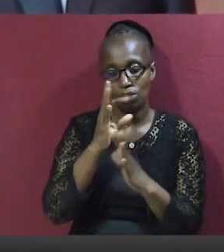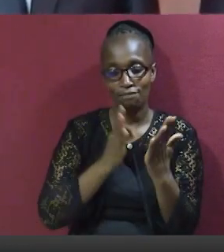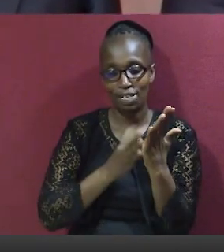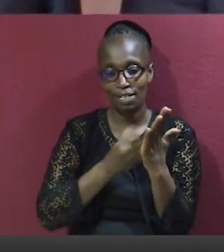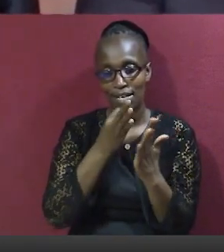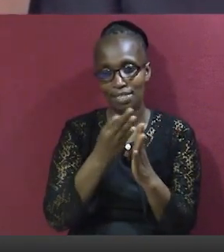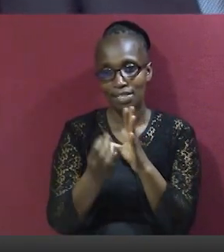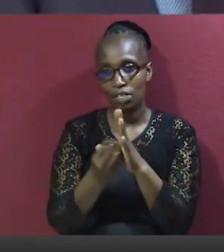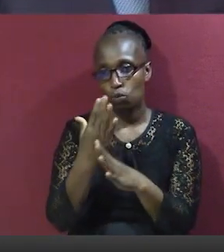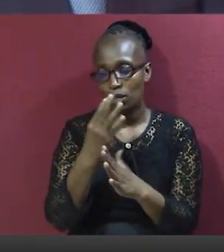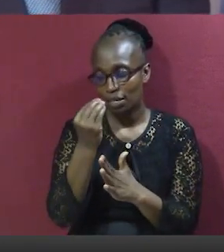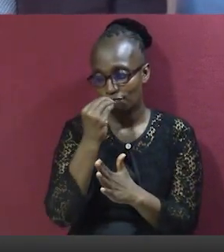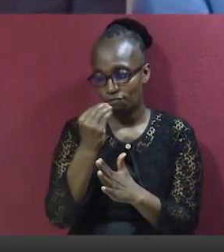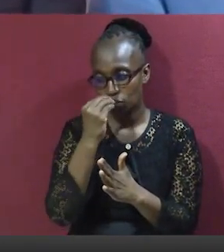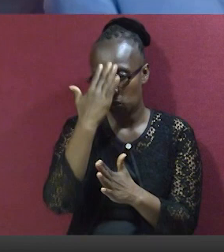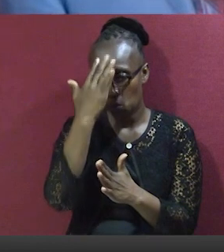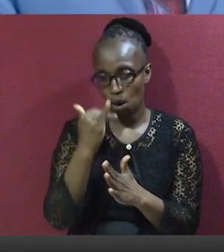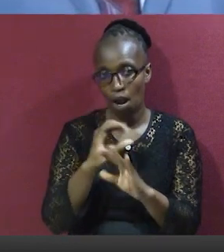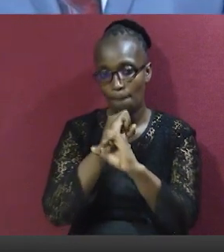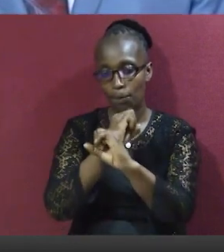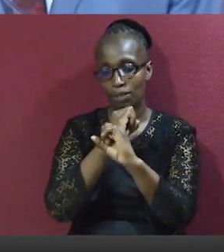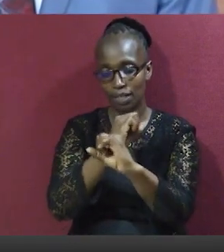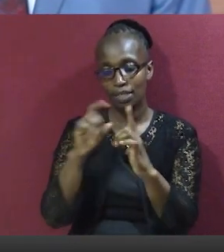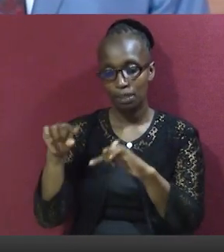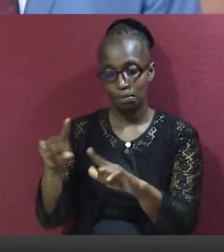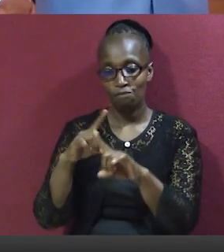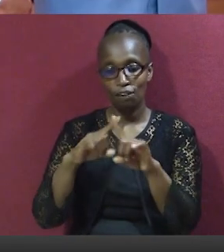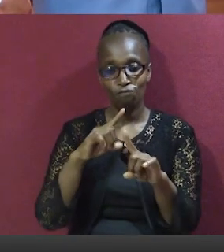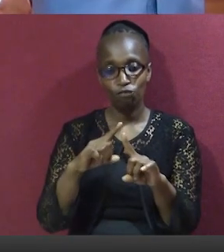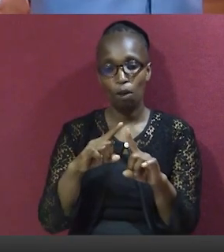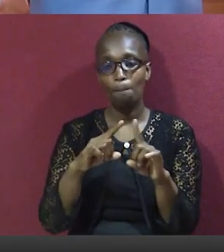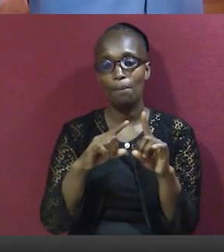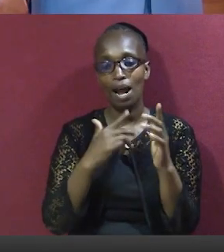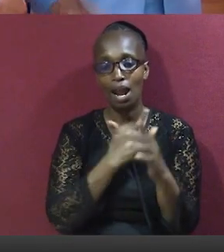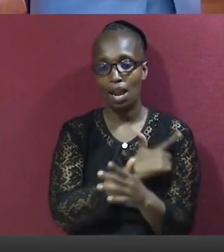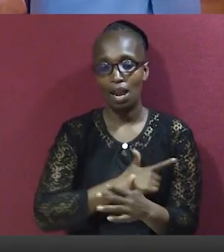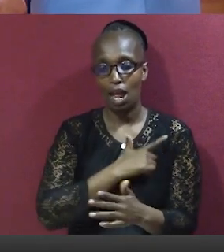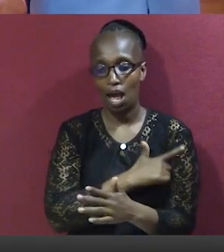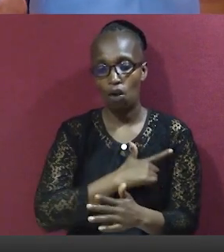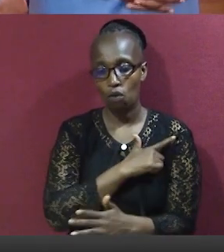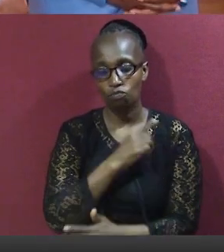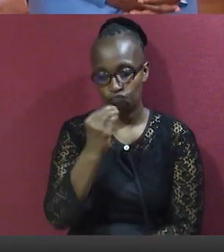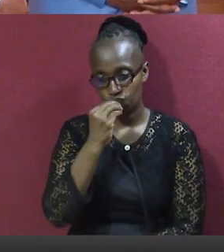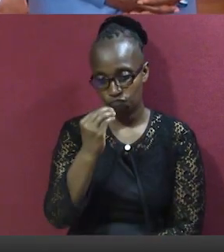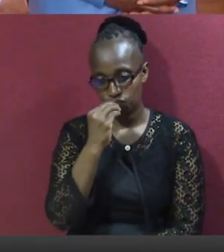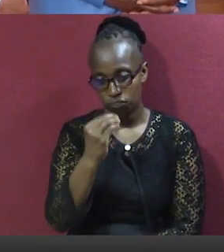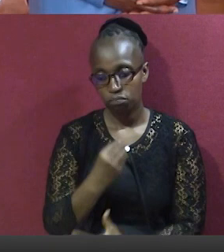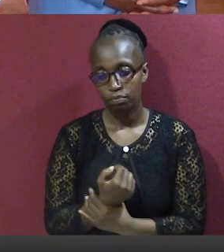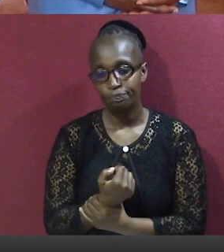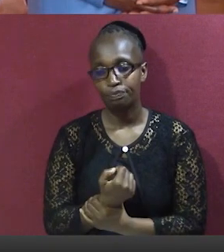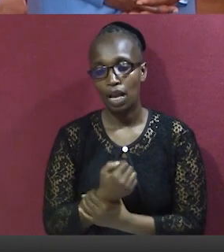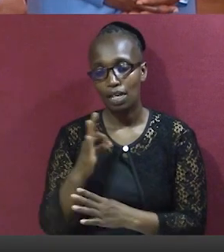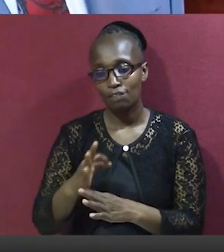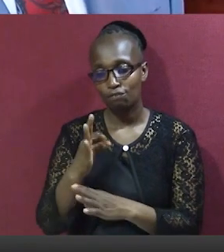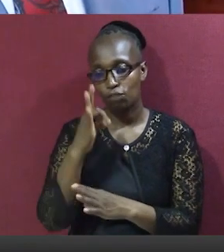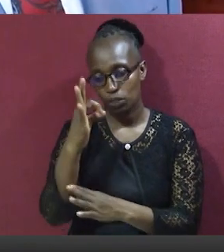kutumia vema mbolea ya ruzuku katika uzalishaji wa chakula ili kujikinga dhidi ya ukosefu wa chakula na majanga